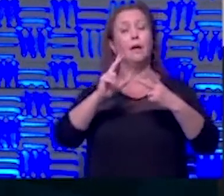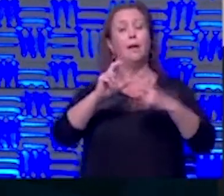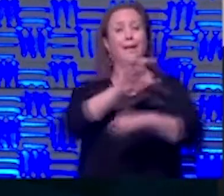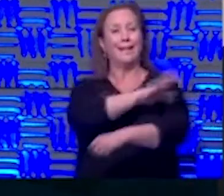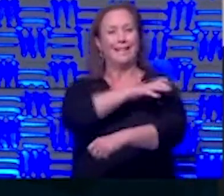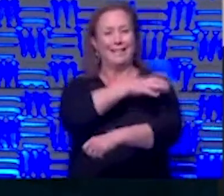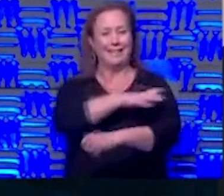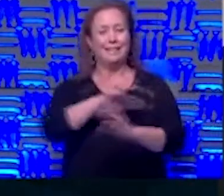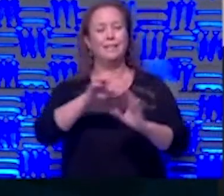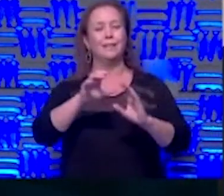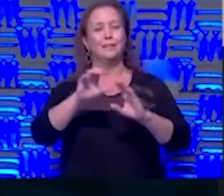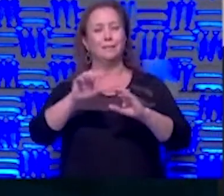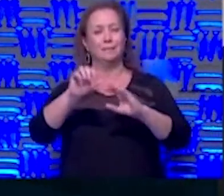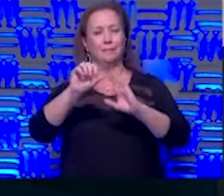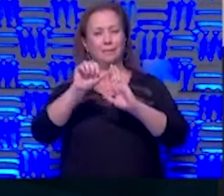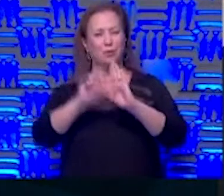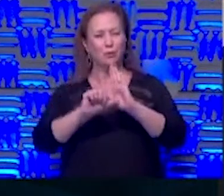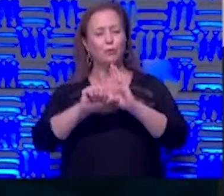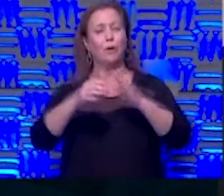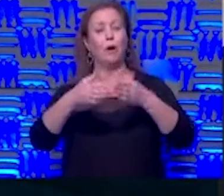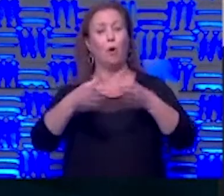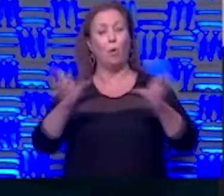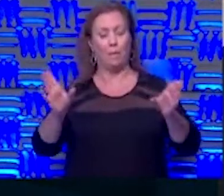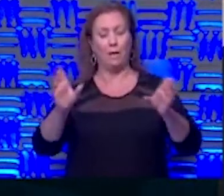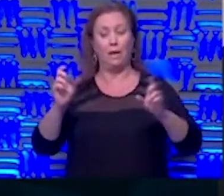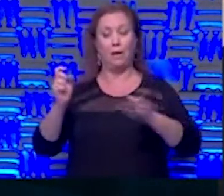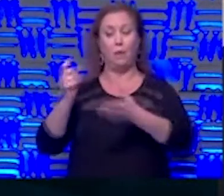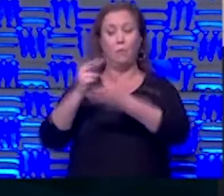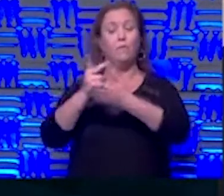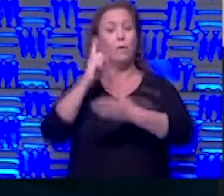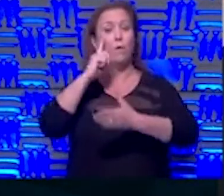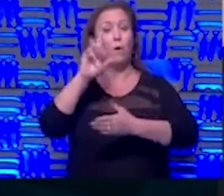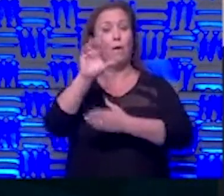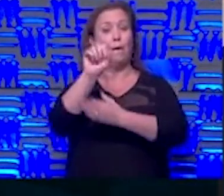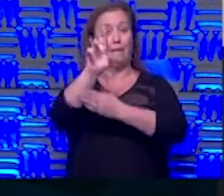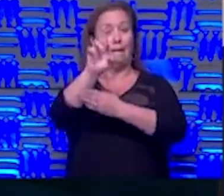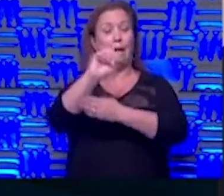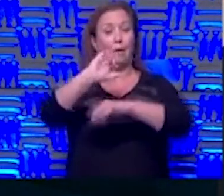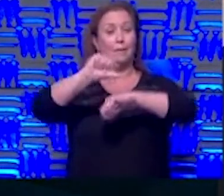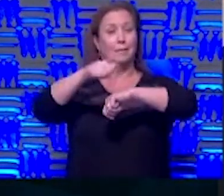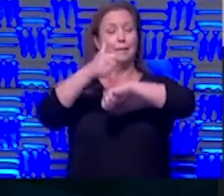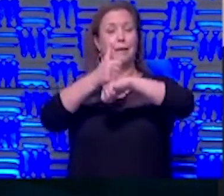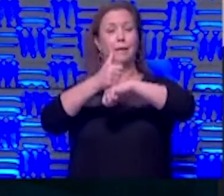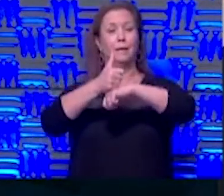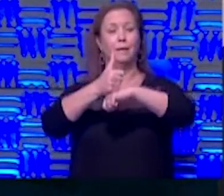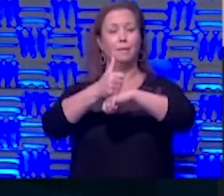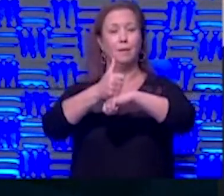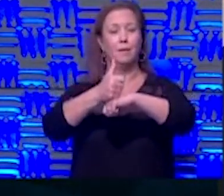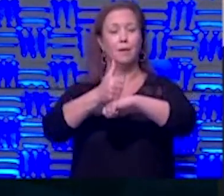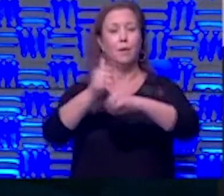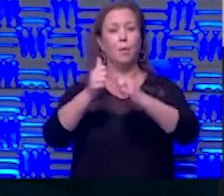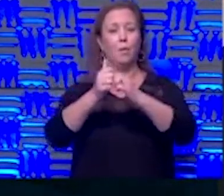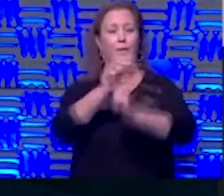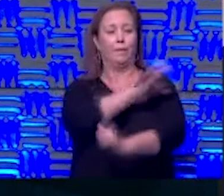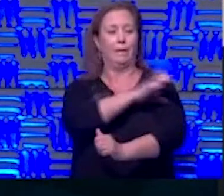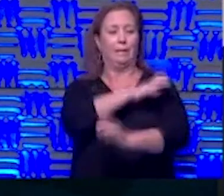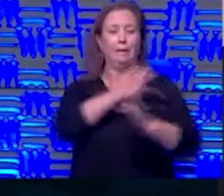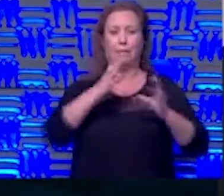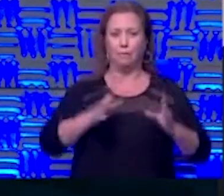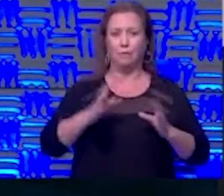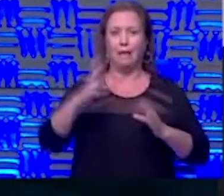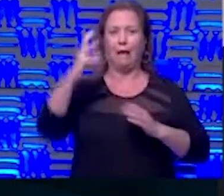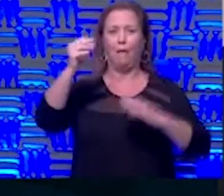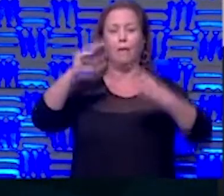start, and us being able to get authorizations for care scheduled with clinicians in the